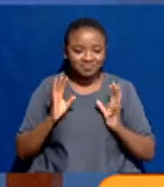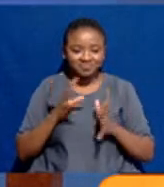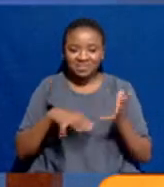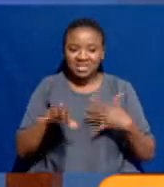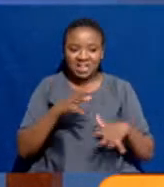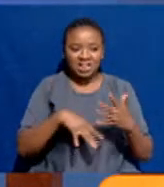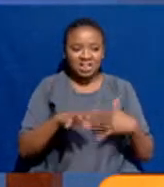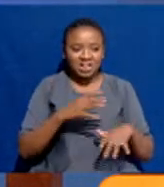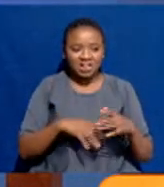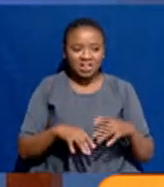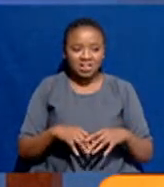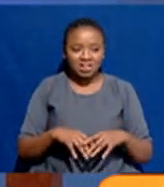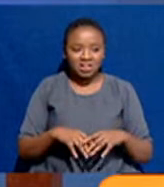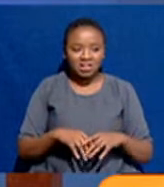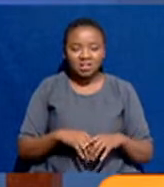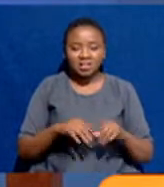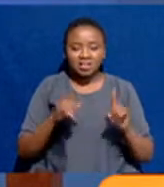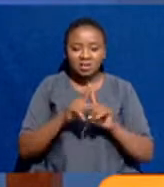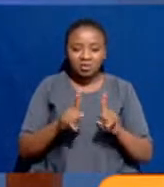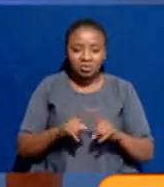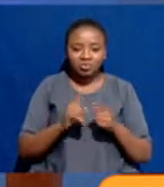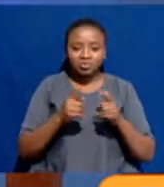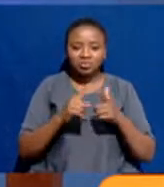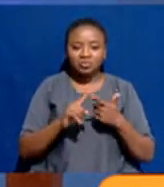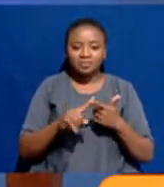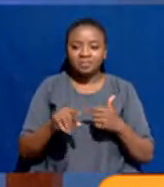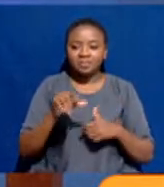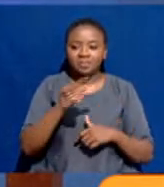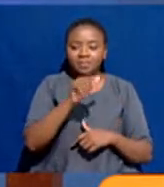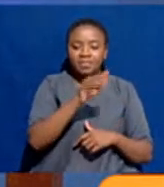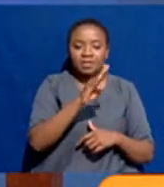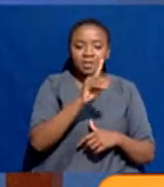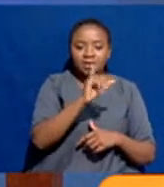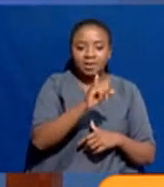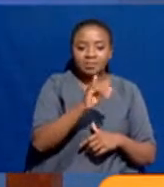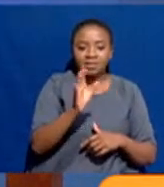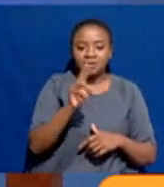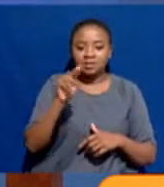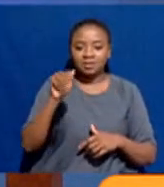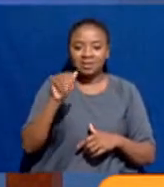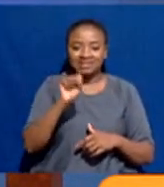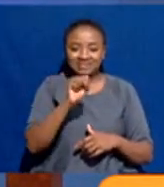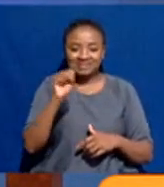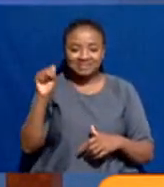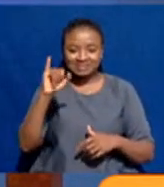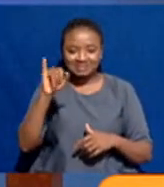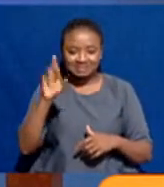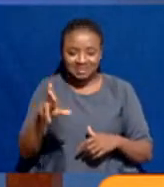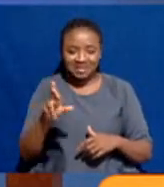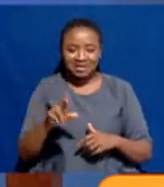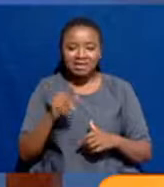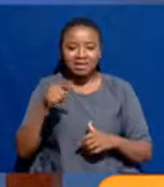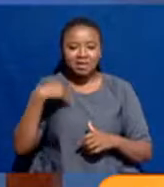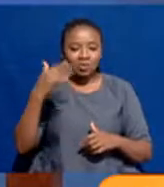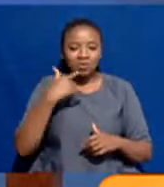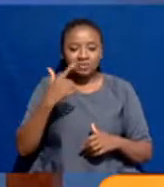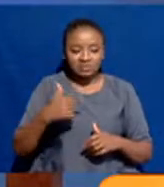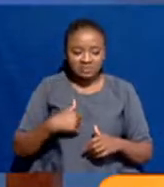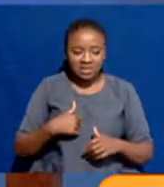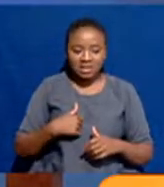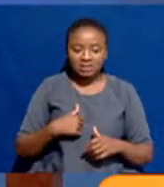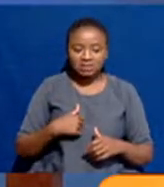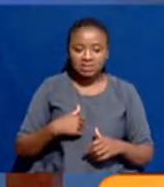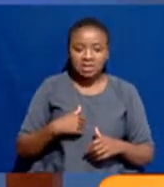you follow Ahmed Nasir, tells us every day, the grand mullah. Yeah, he tells us every day